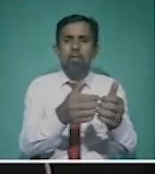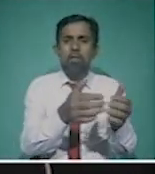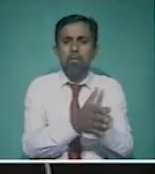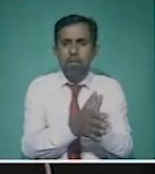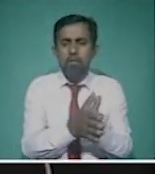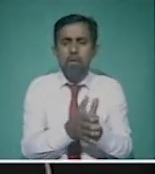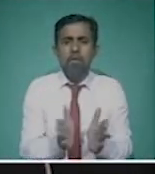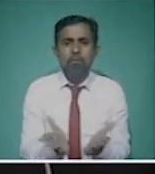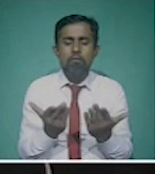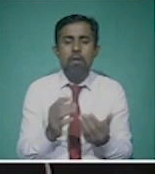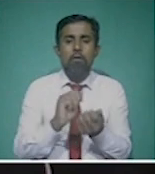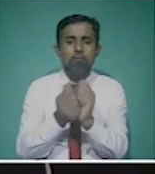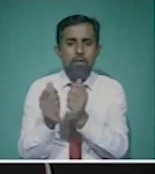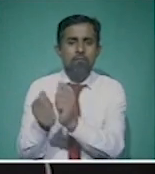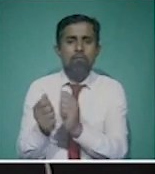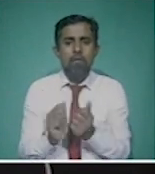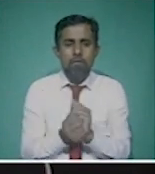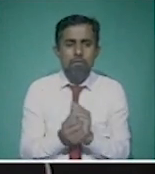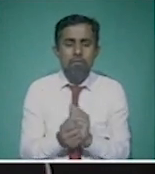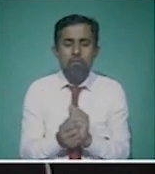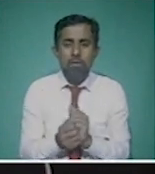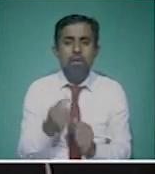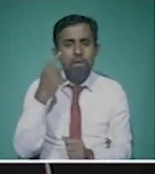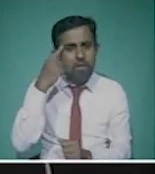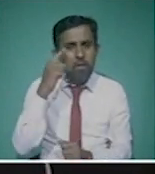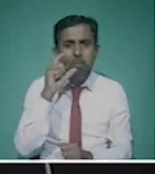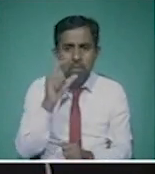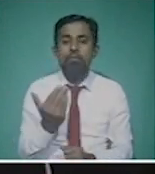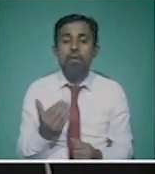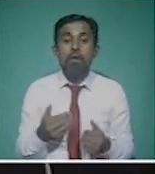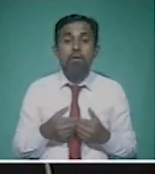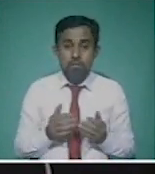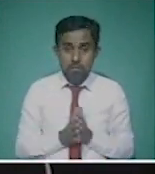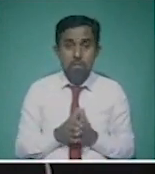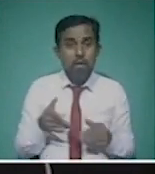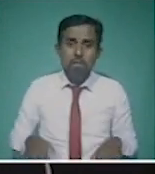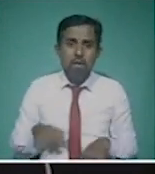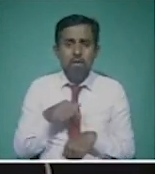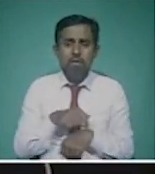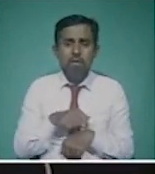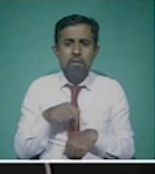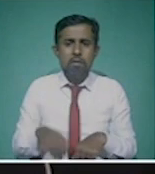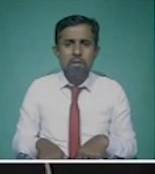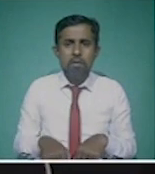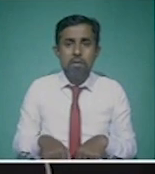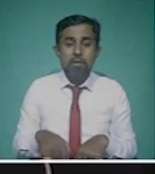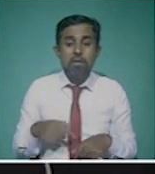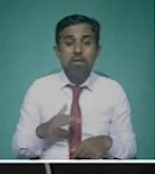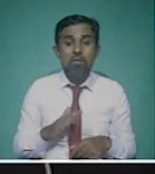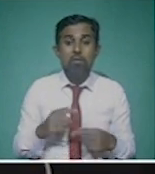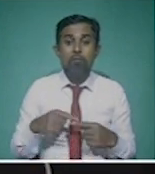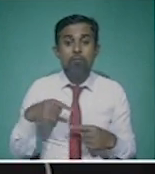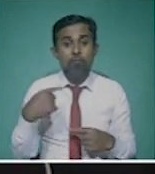in other jurisdictions to see that we improve the present condition of loss delays in our country. Having said